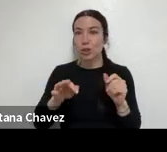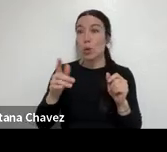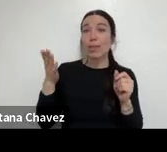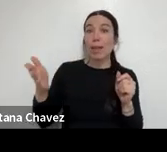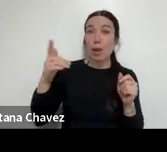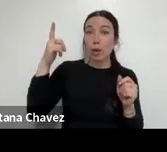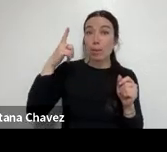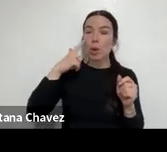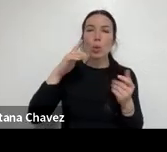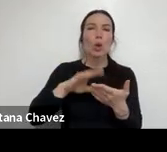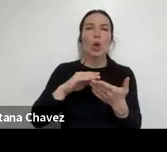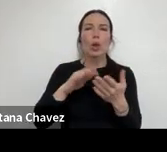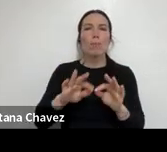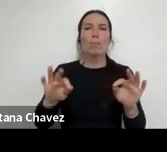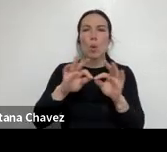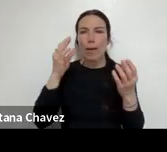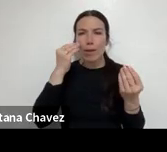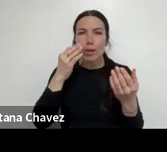Siena. Exactly.